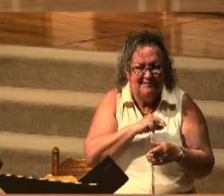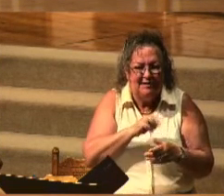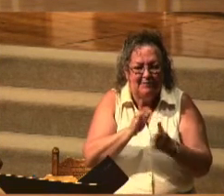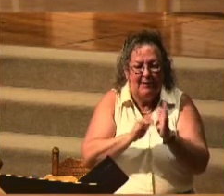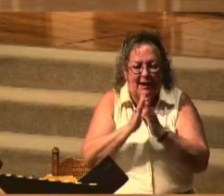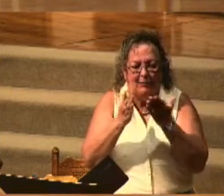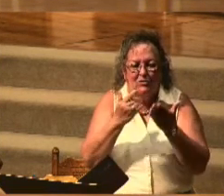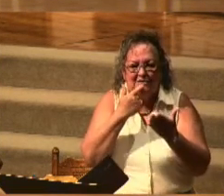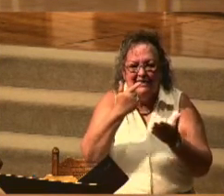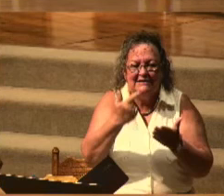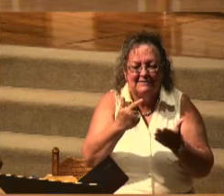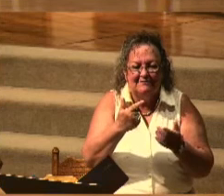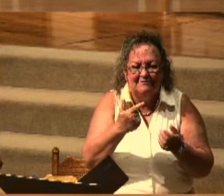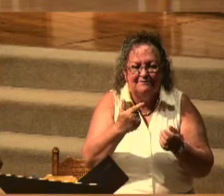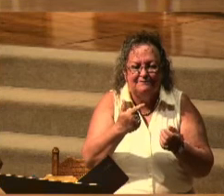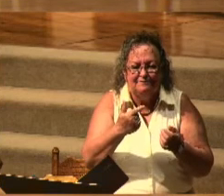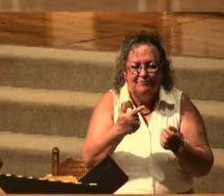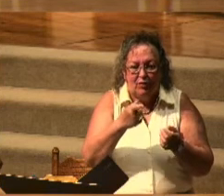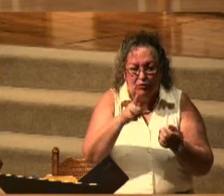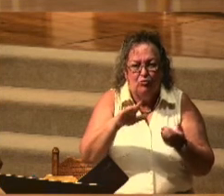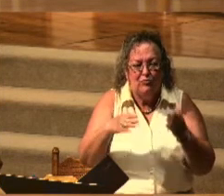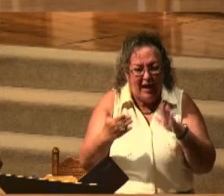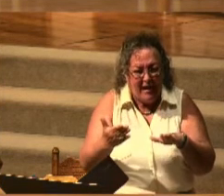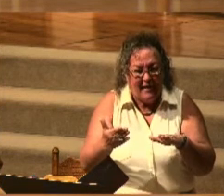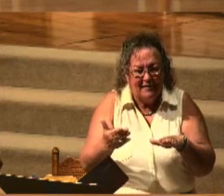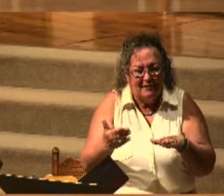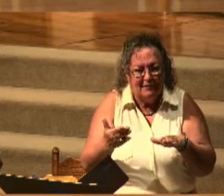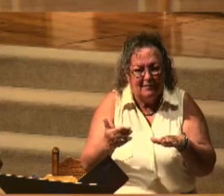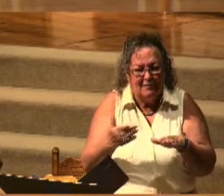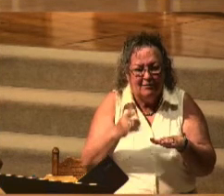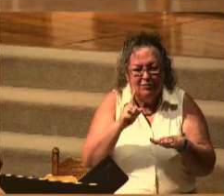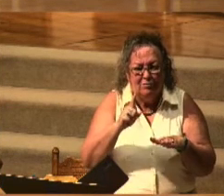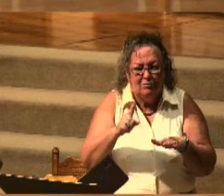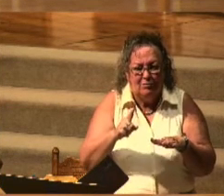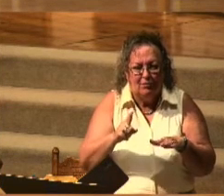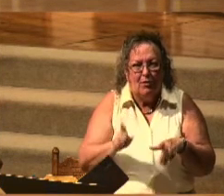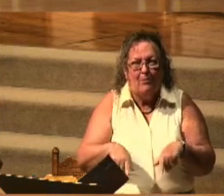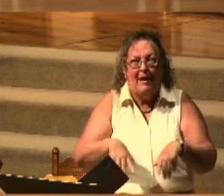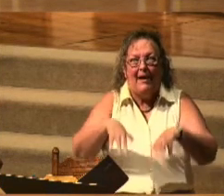says, when you die, you go back.